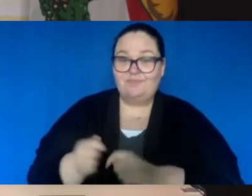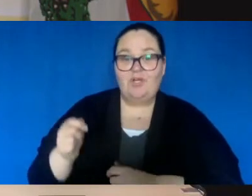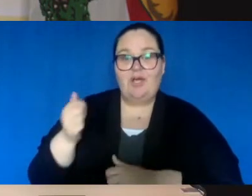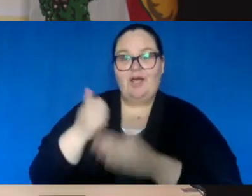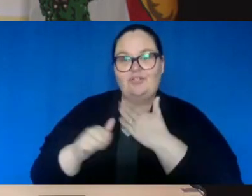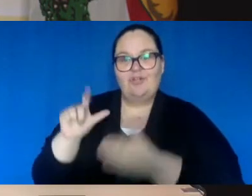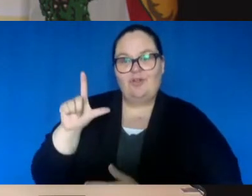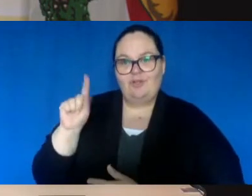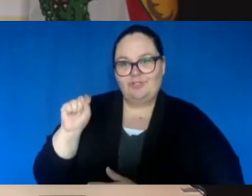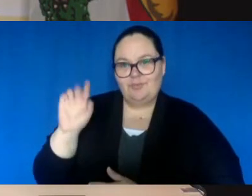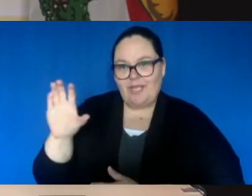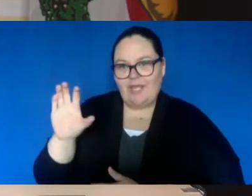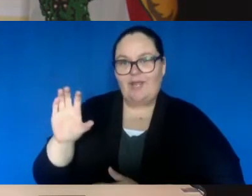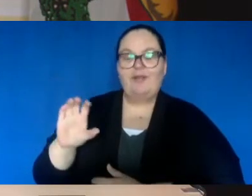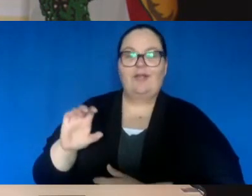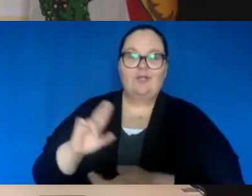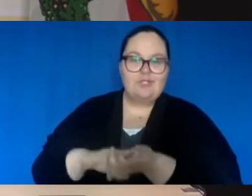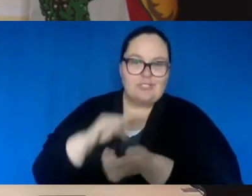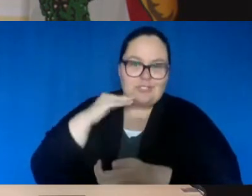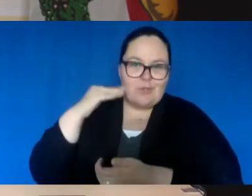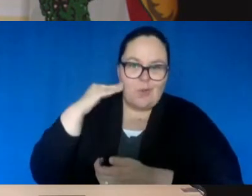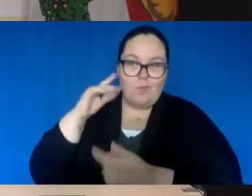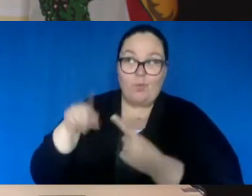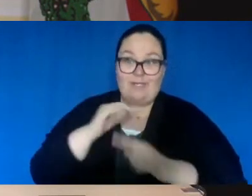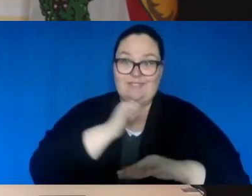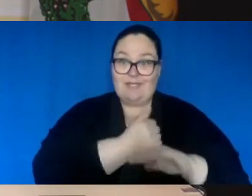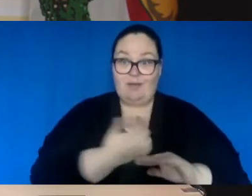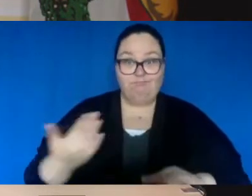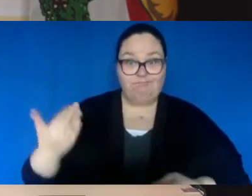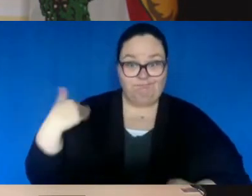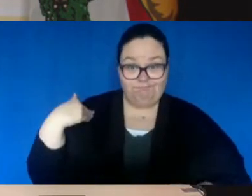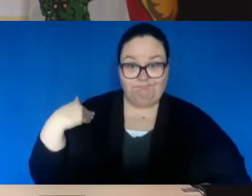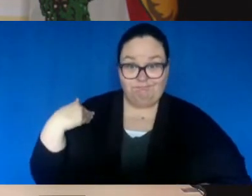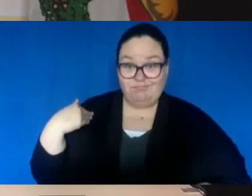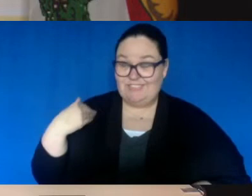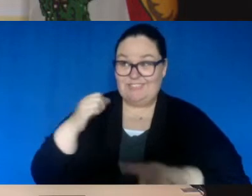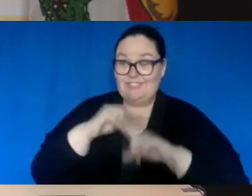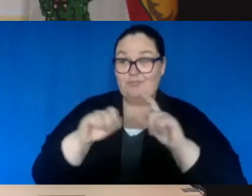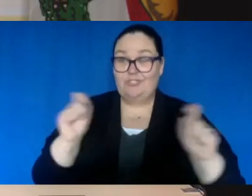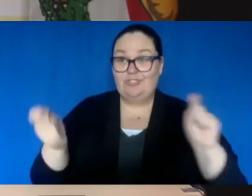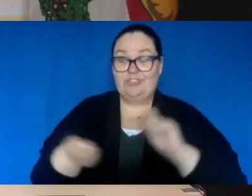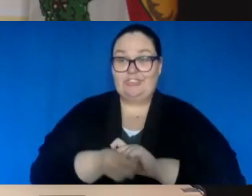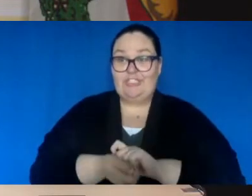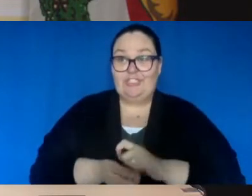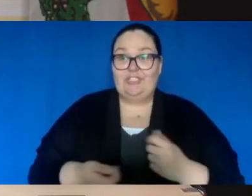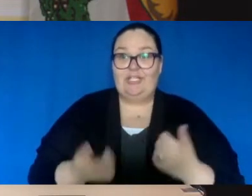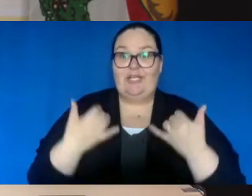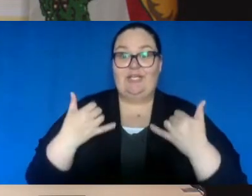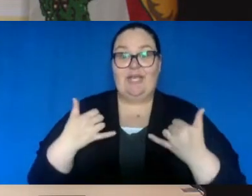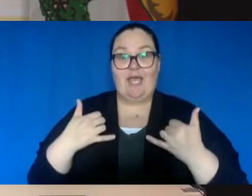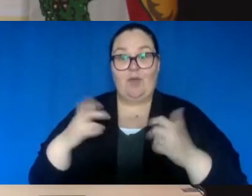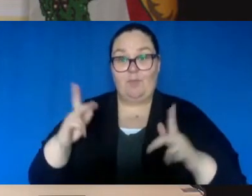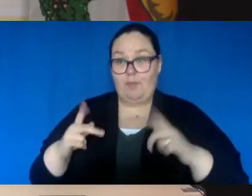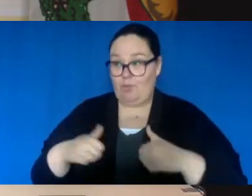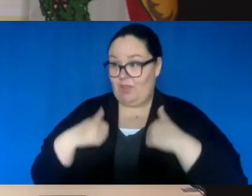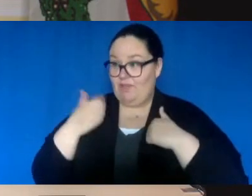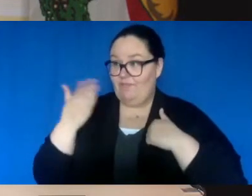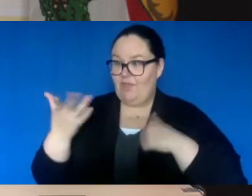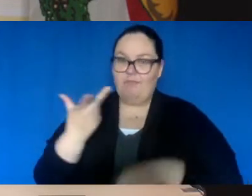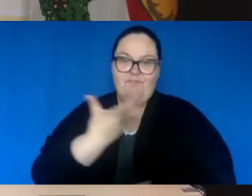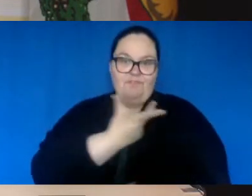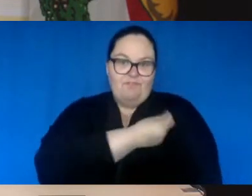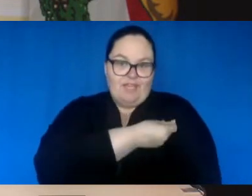care facilities since that was first established. So first of all, we now have our residents of those homes vaccinated,